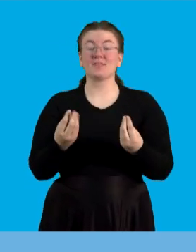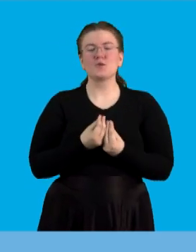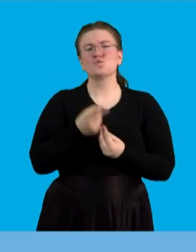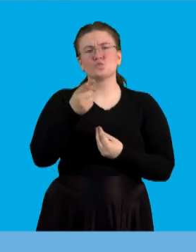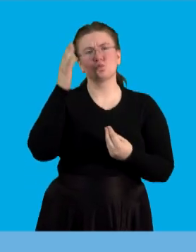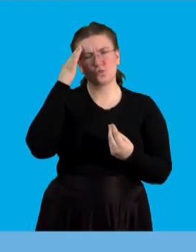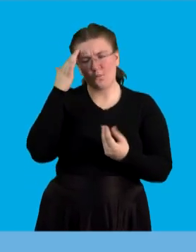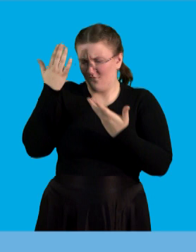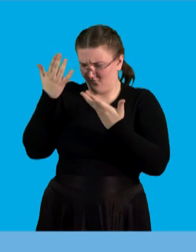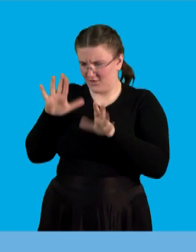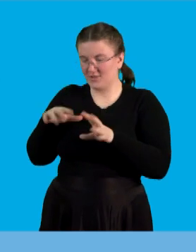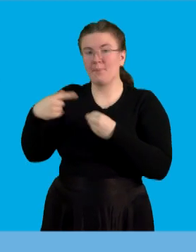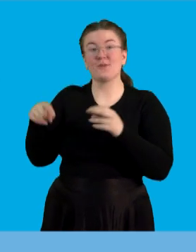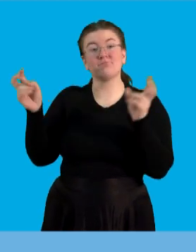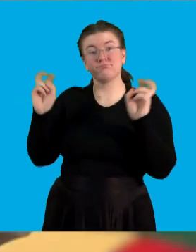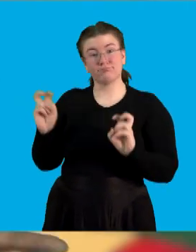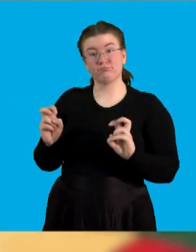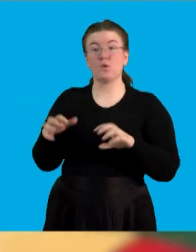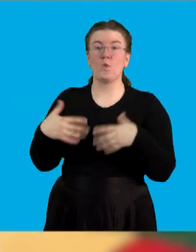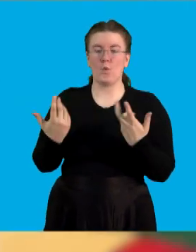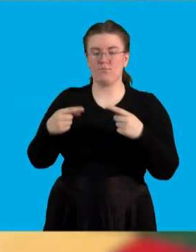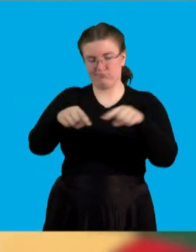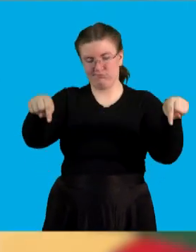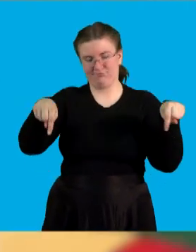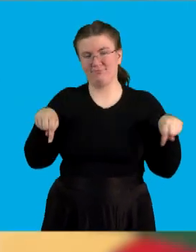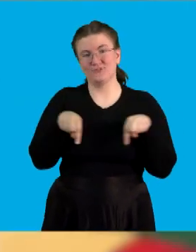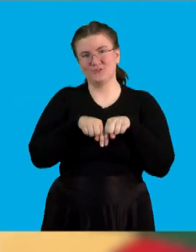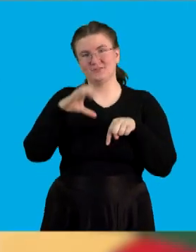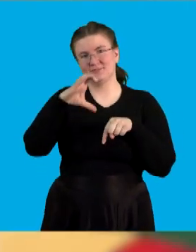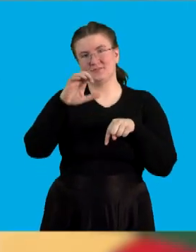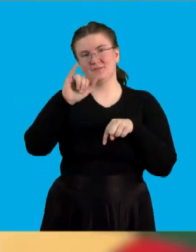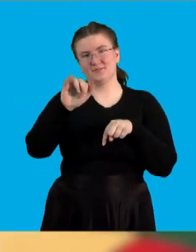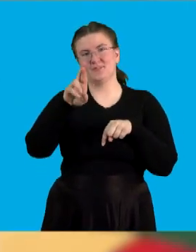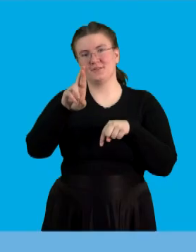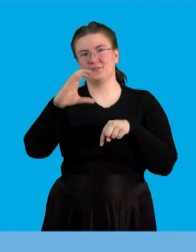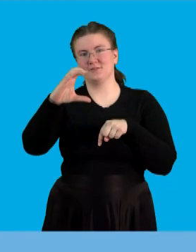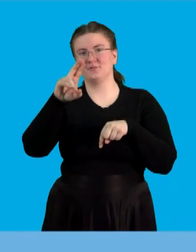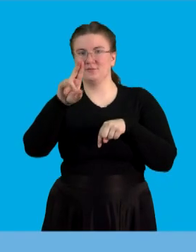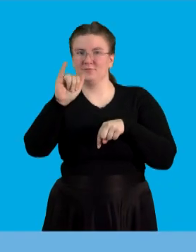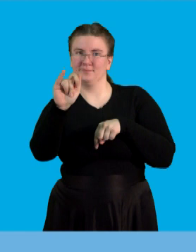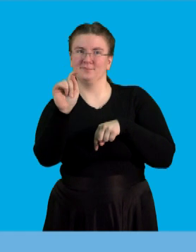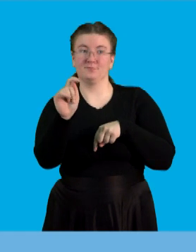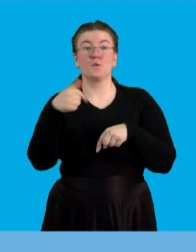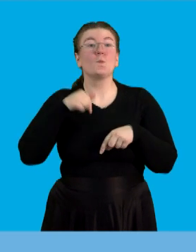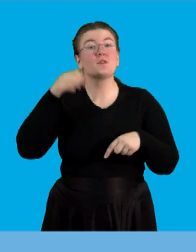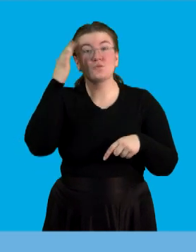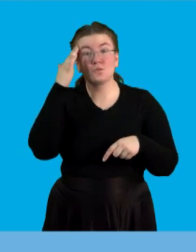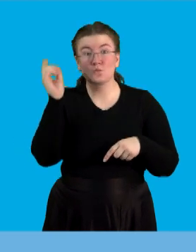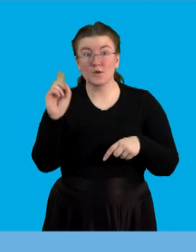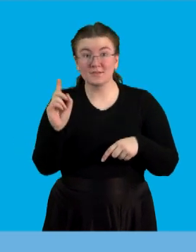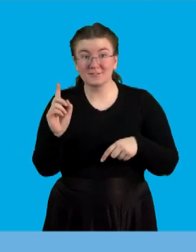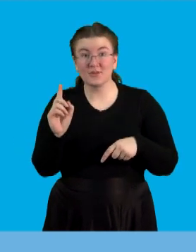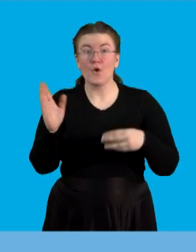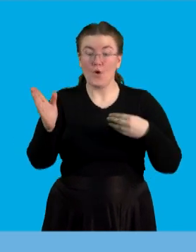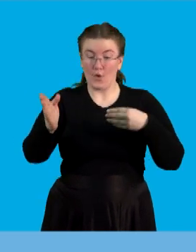Things that you already know about electricity or about circuits in general. We know that an electric current is the movement of charge